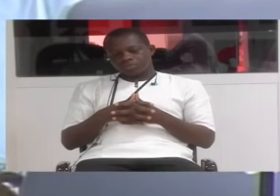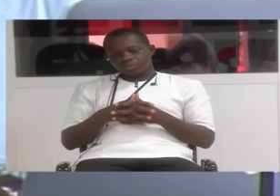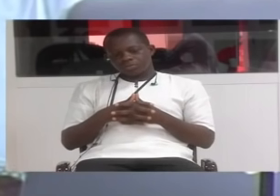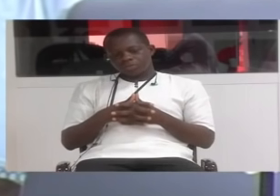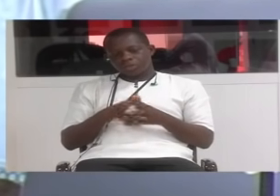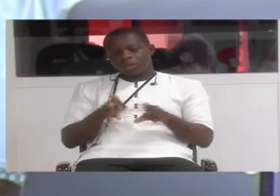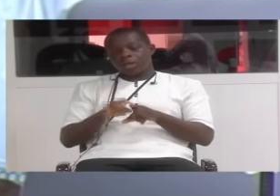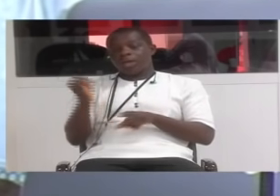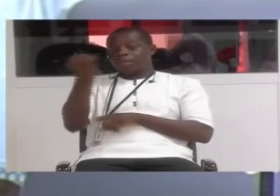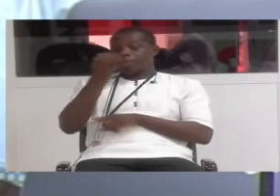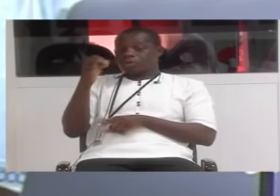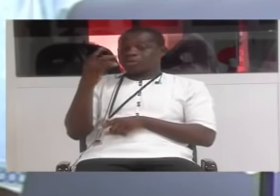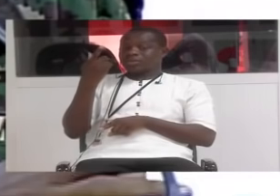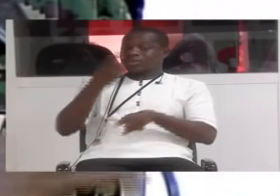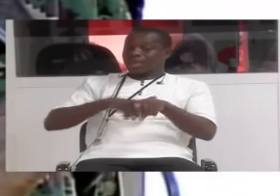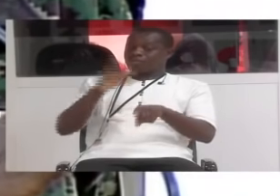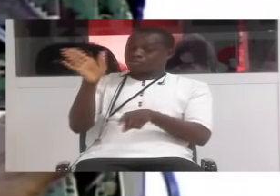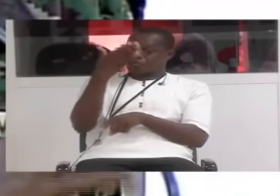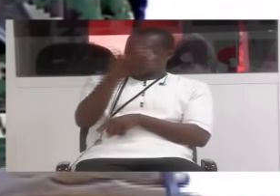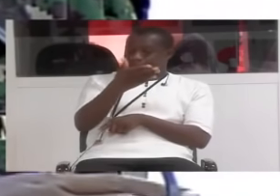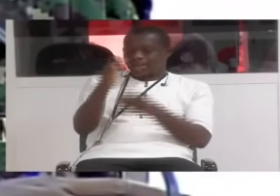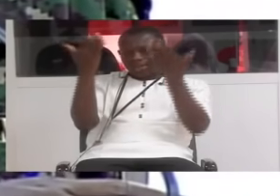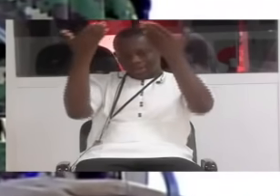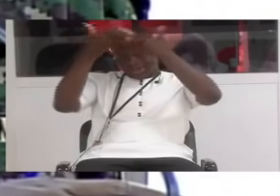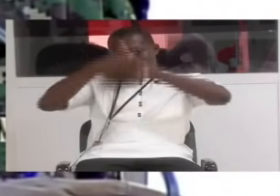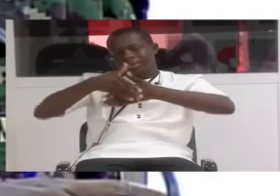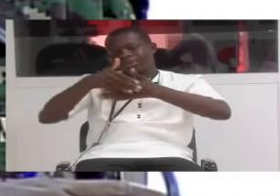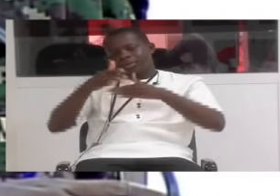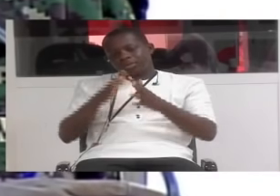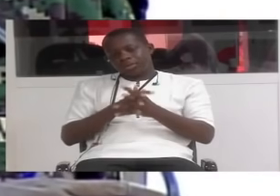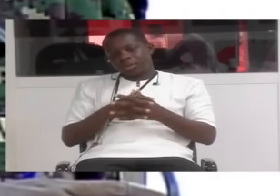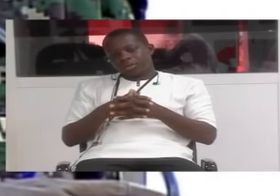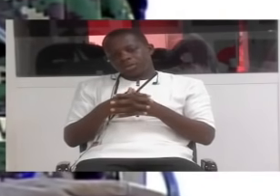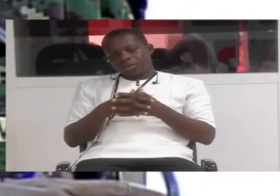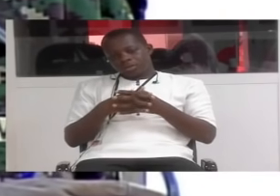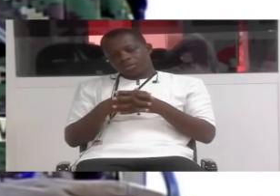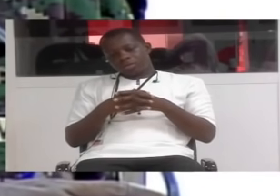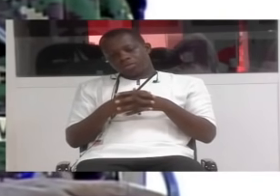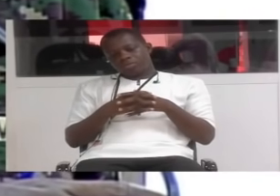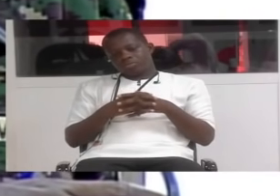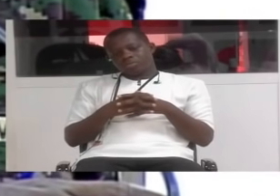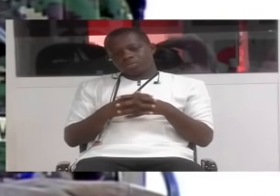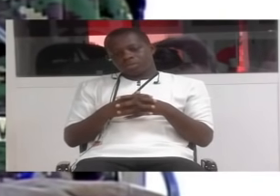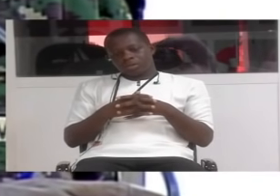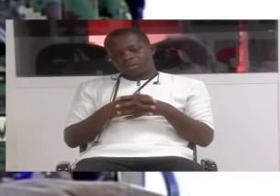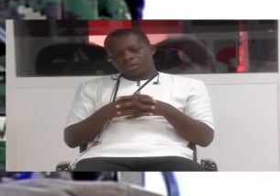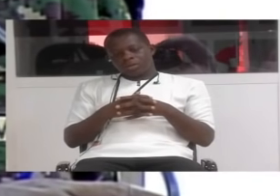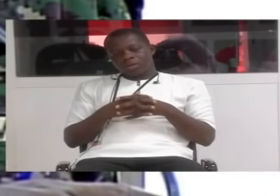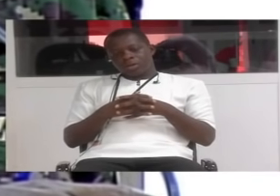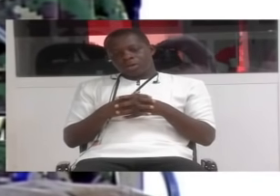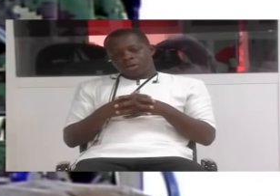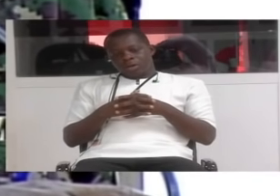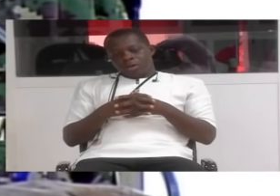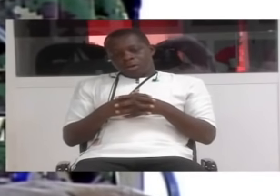Ndax buma fa don dem tamit biñ fa don dem tamit guddi la won. Because when we at the time we were going there, it was in the night time.